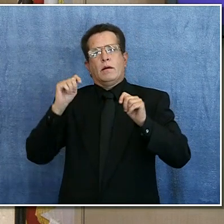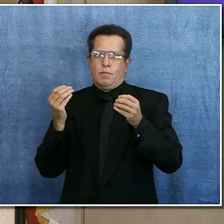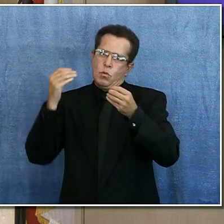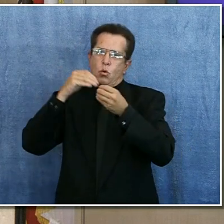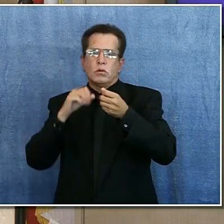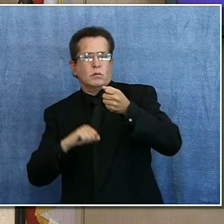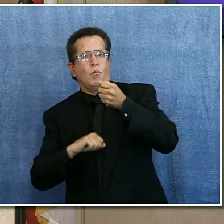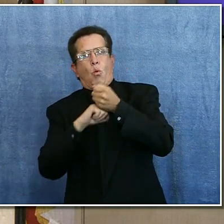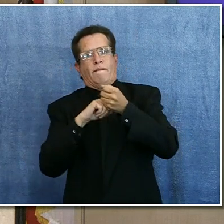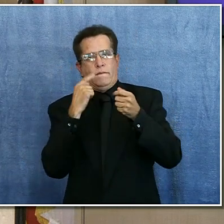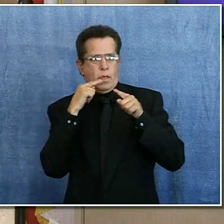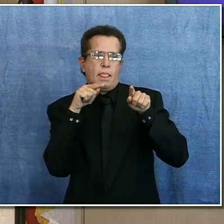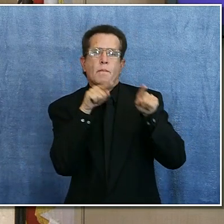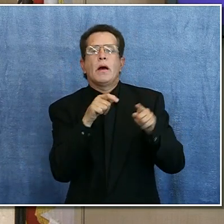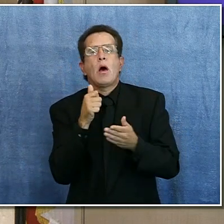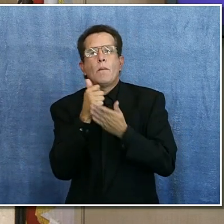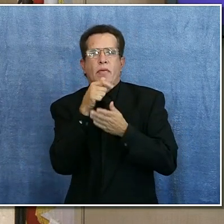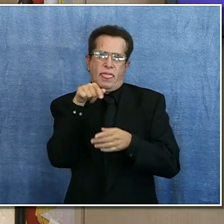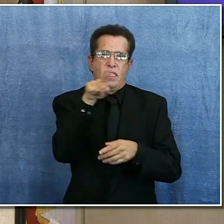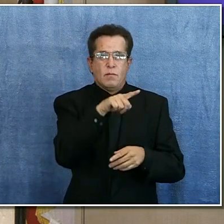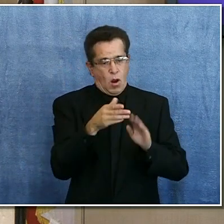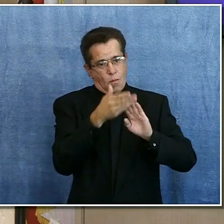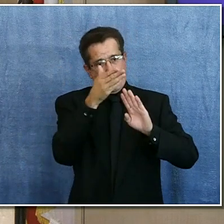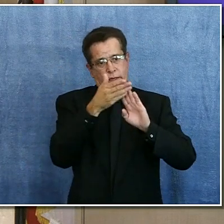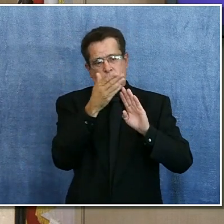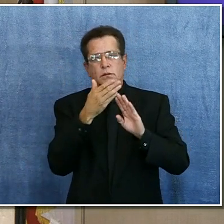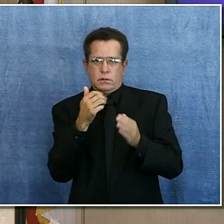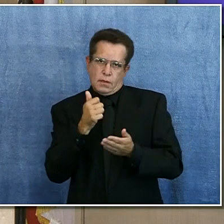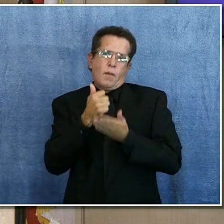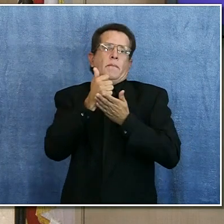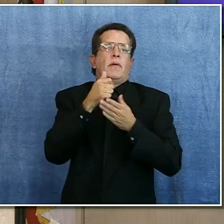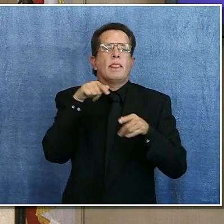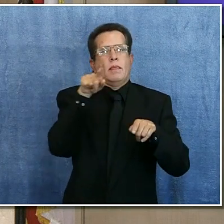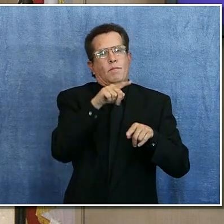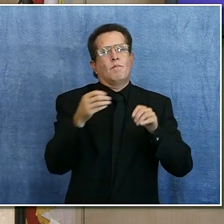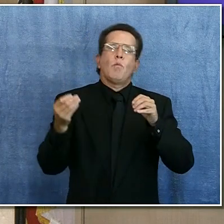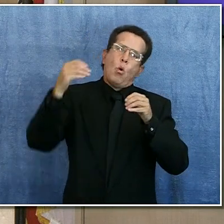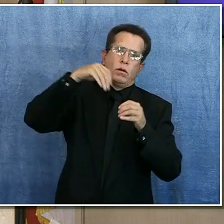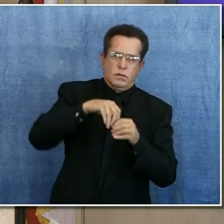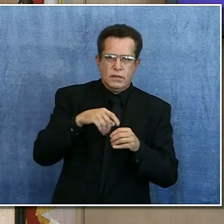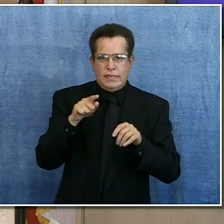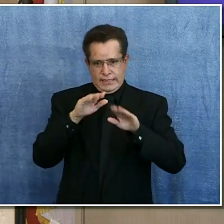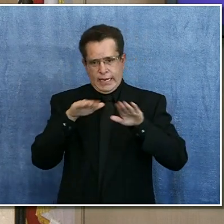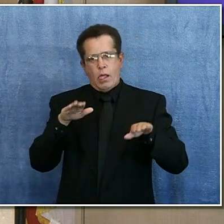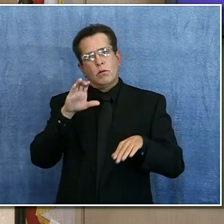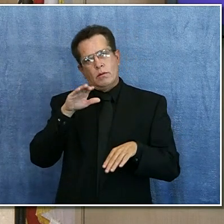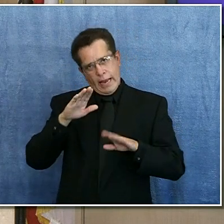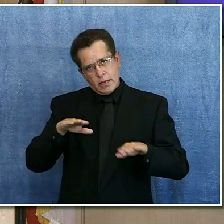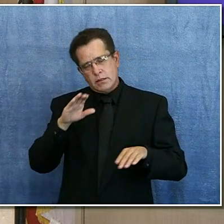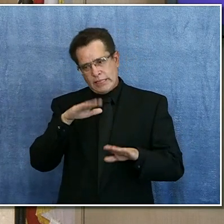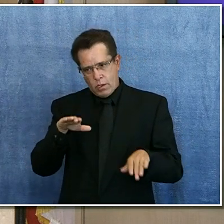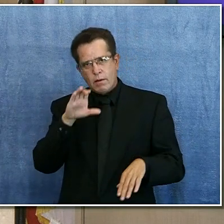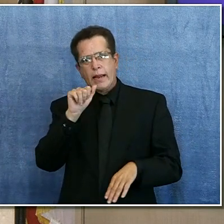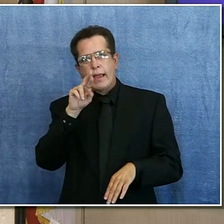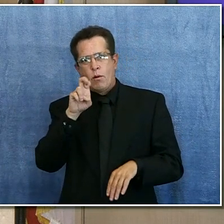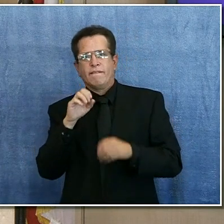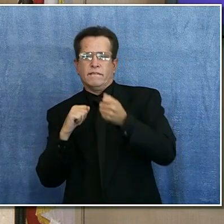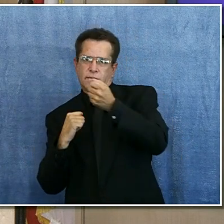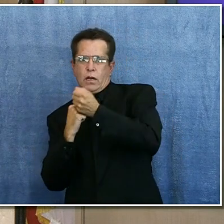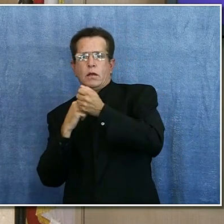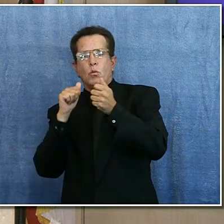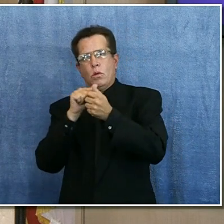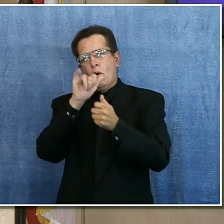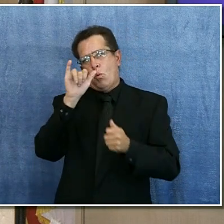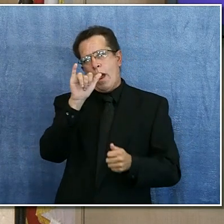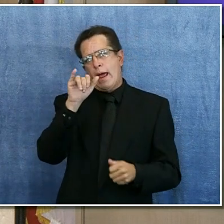this burden to help them get up operational and stay operational. The child care funding will be administered through a partnership with the